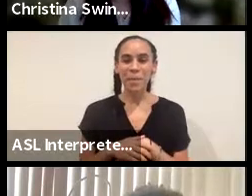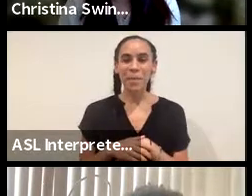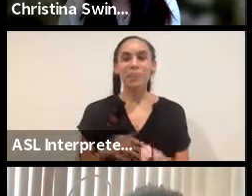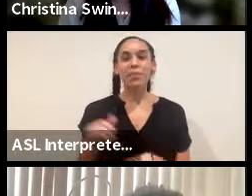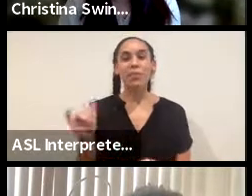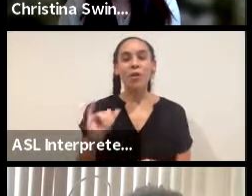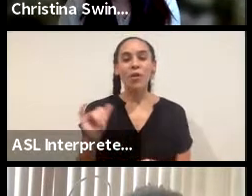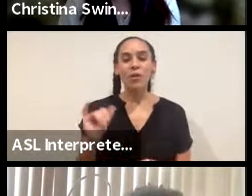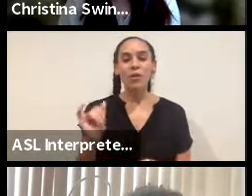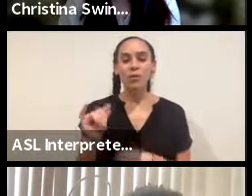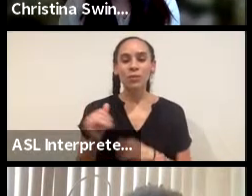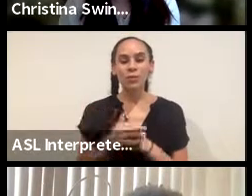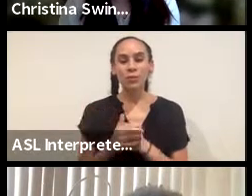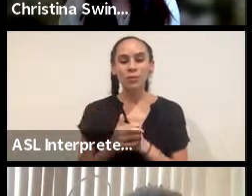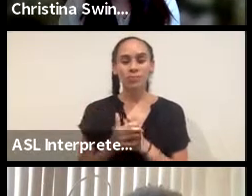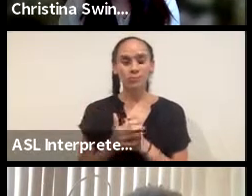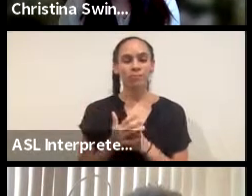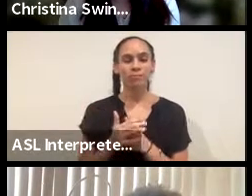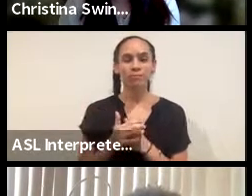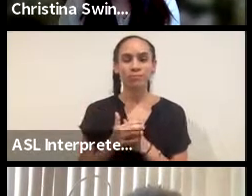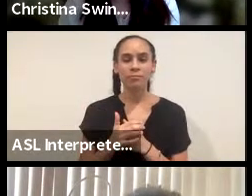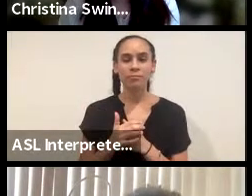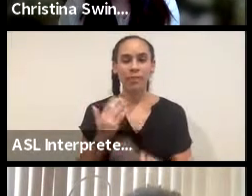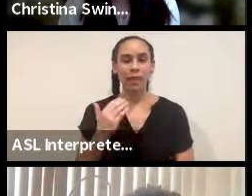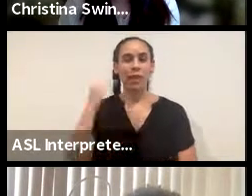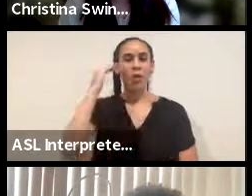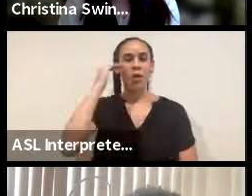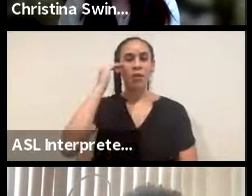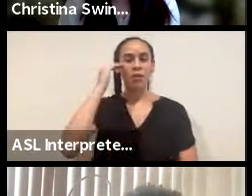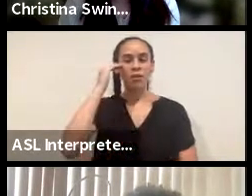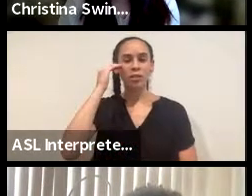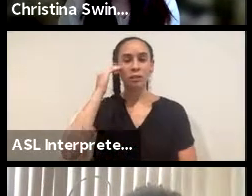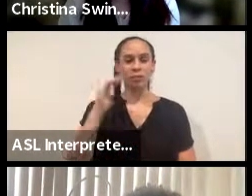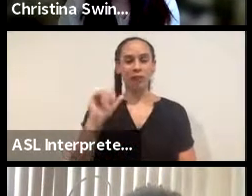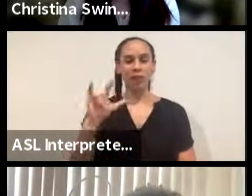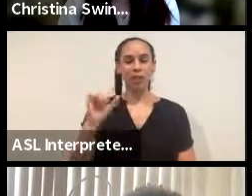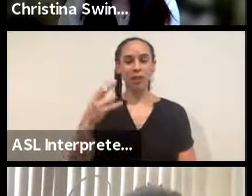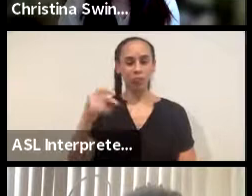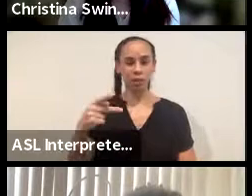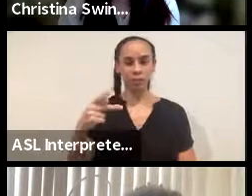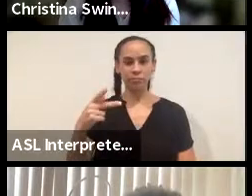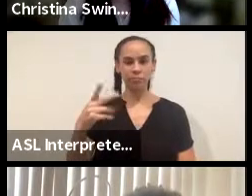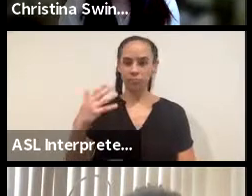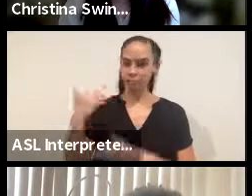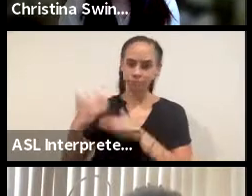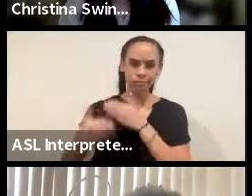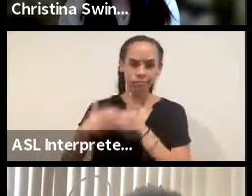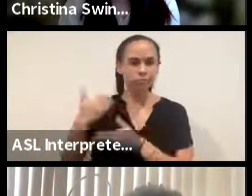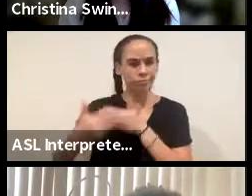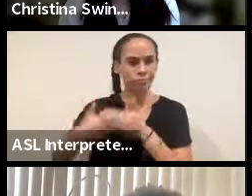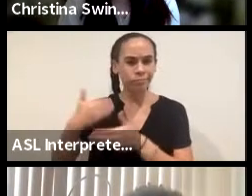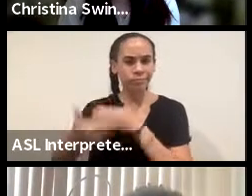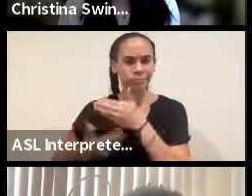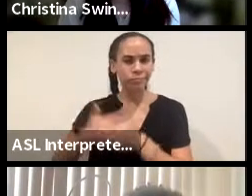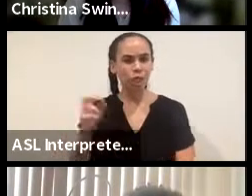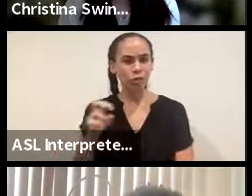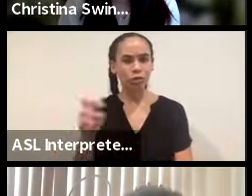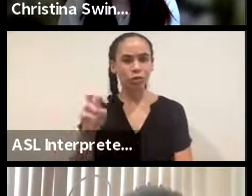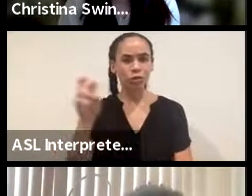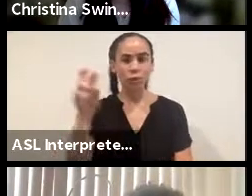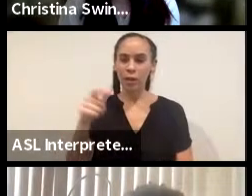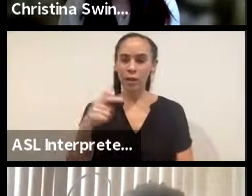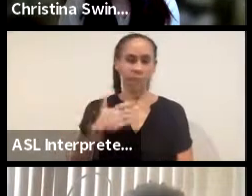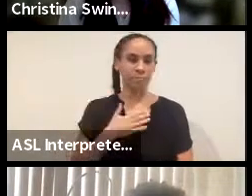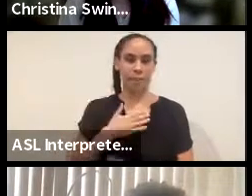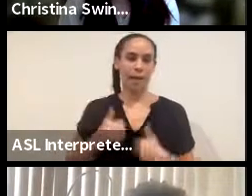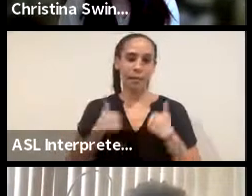also acknowledging that this is a journey. Allyship is a journey, and while I've dedicated my life and my work to this, my knowledge